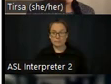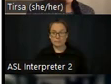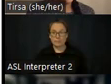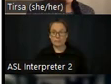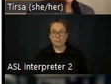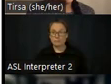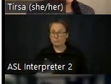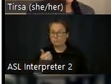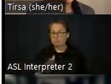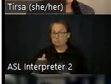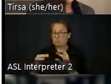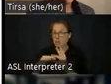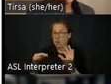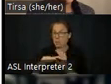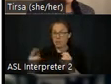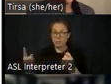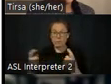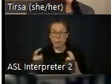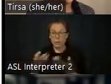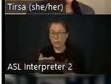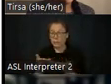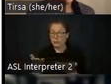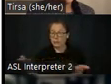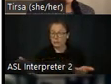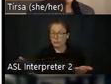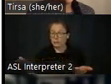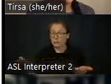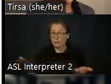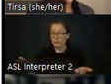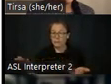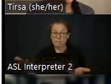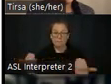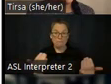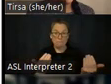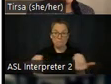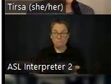Any comments, questions? Suggestions?